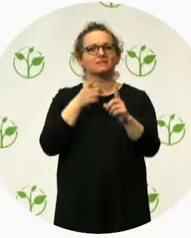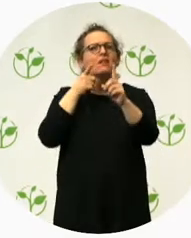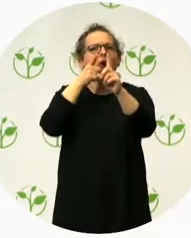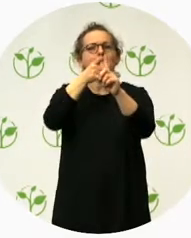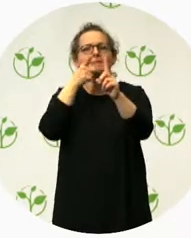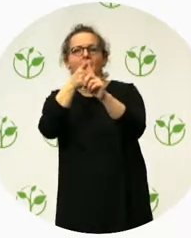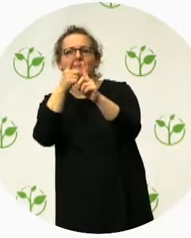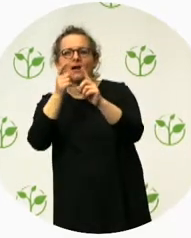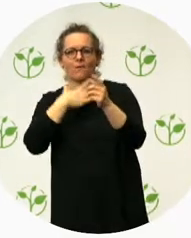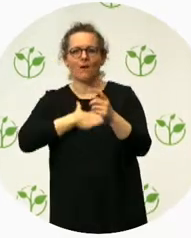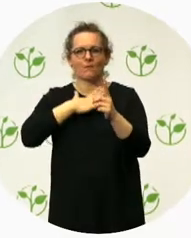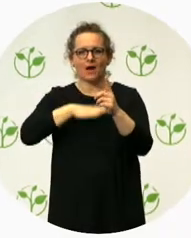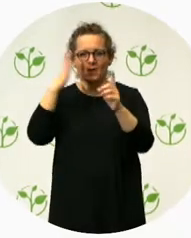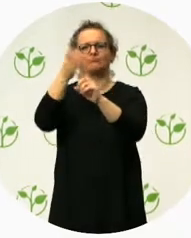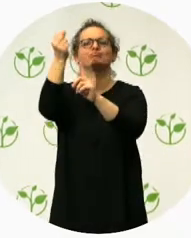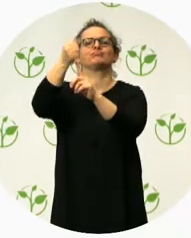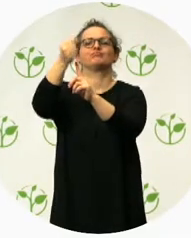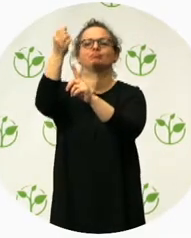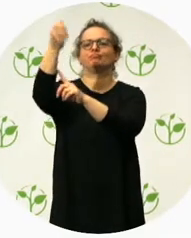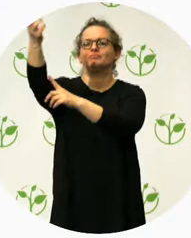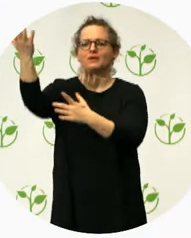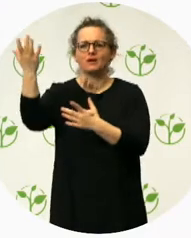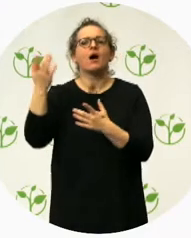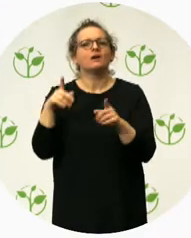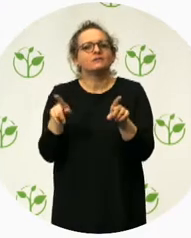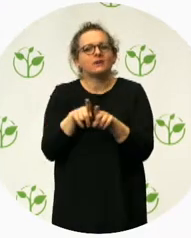society. Thank you very much.